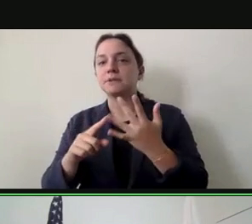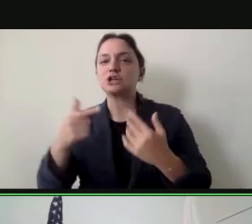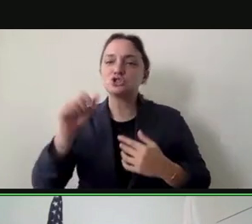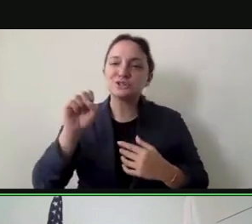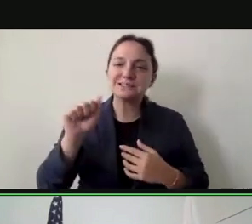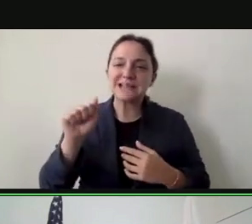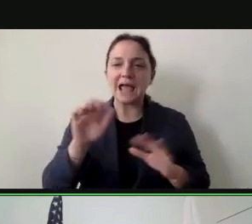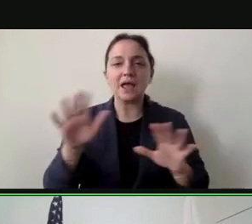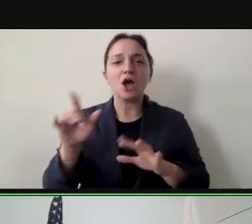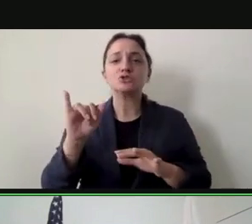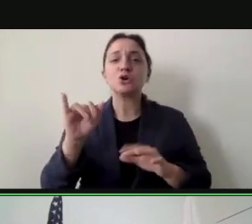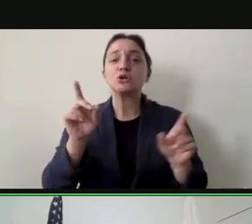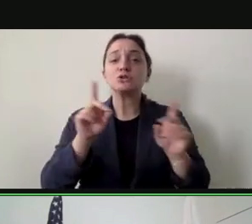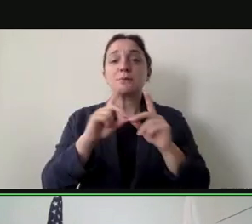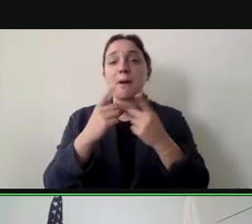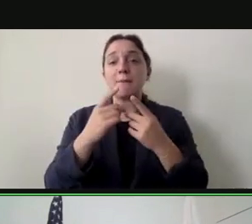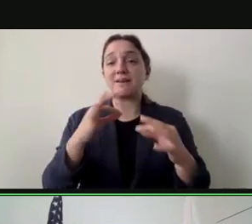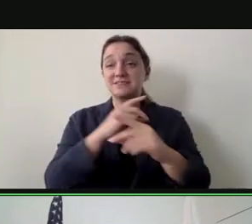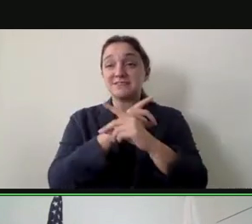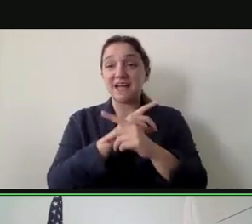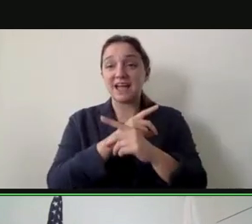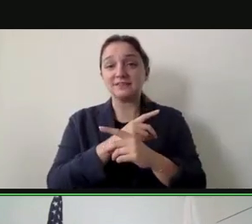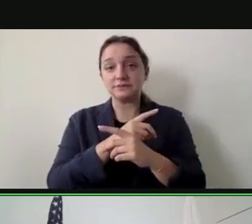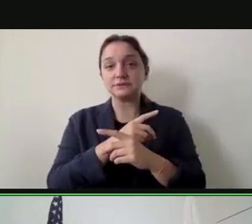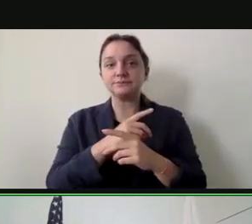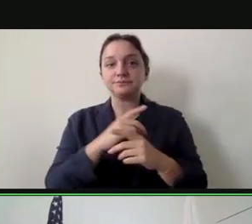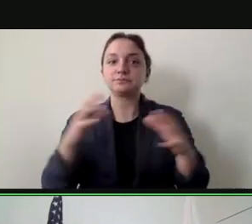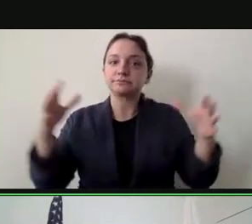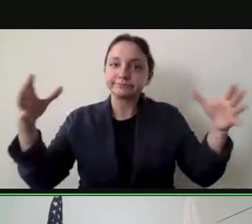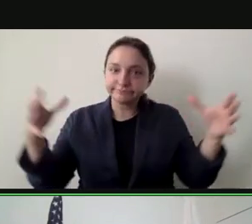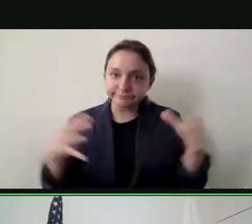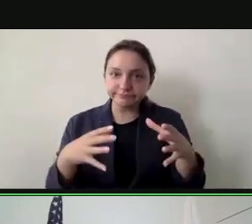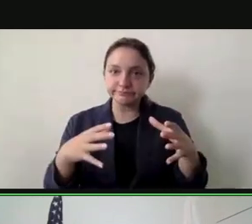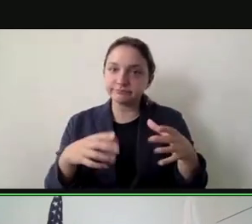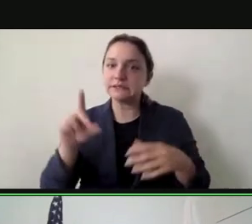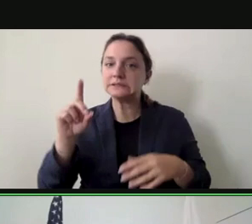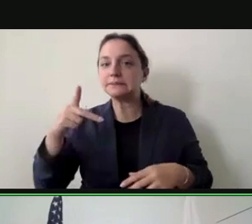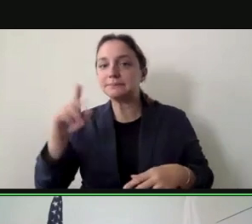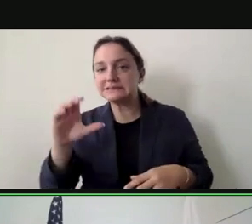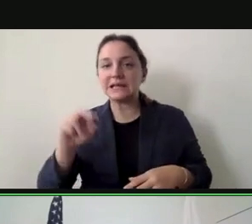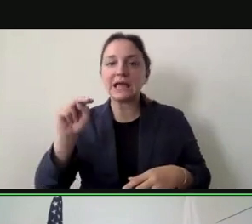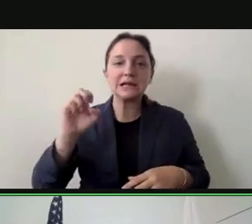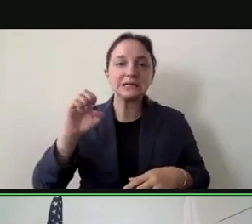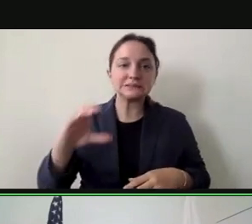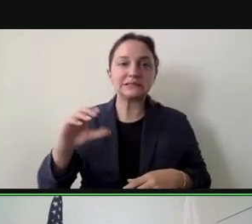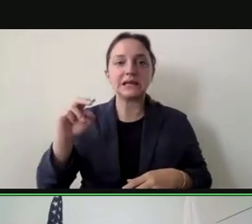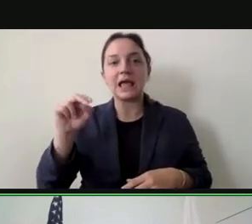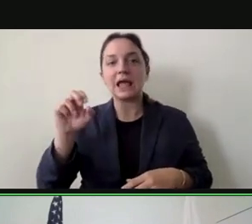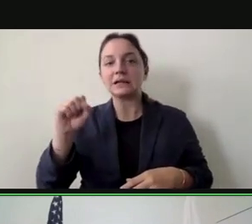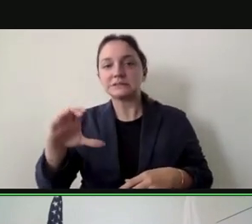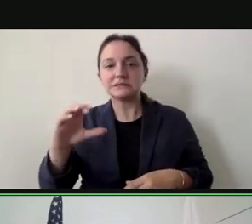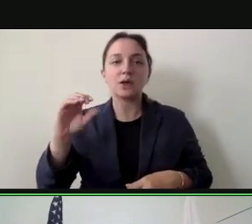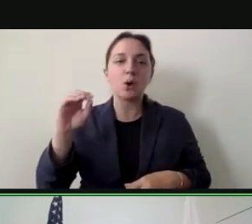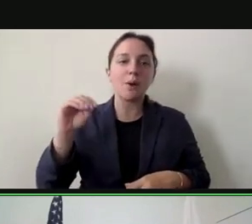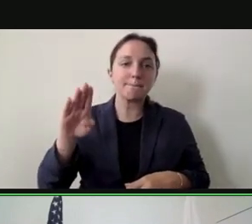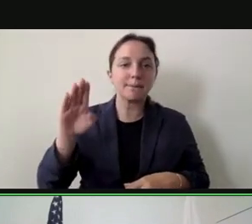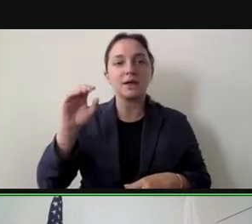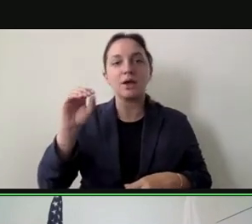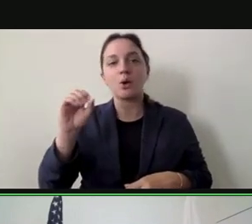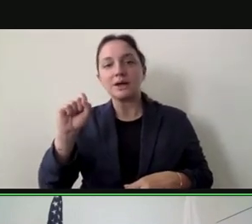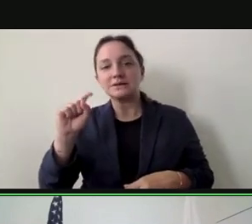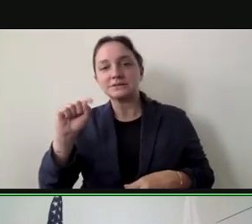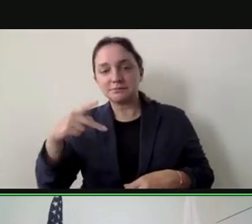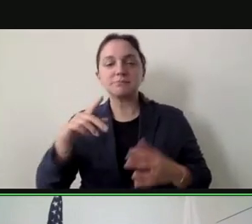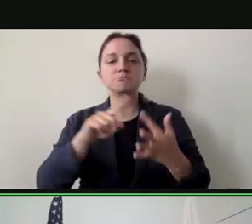Department of Defense are all in on the development and implementation and driving of the sustainability plan. And we